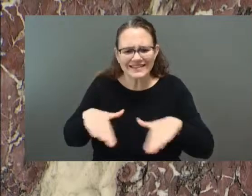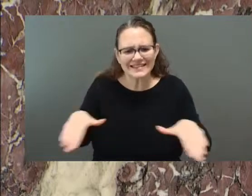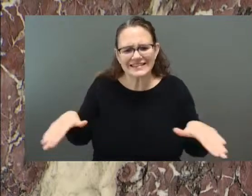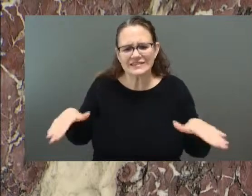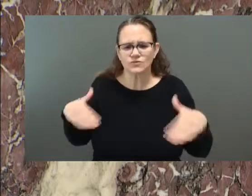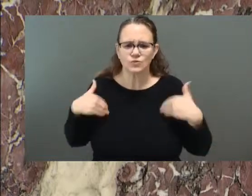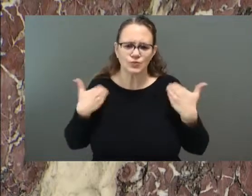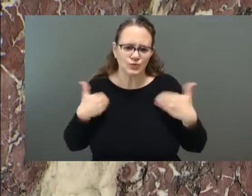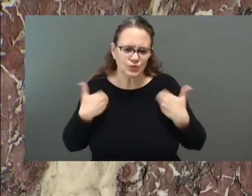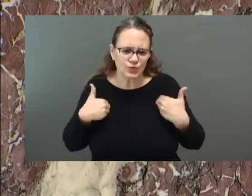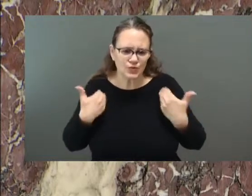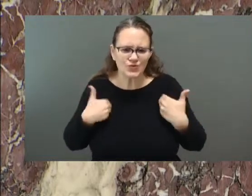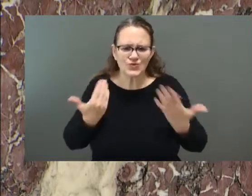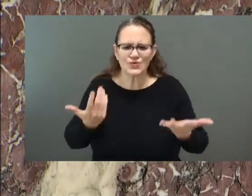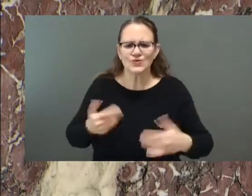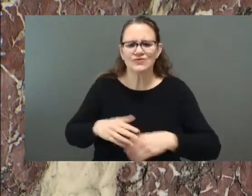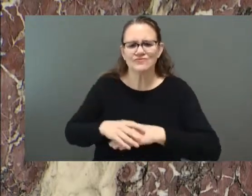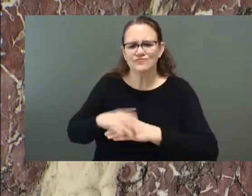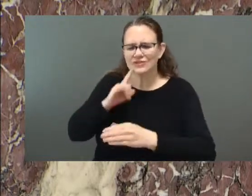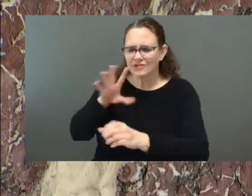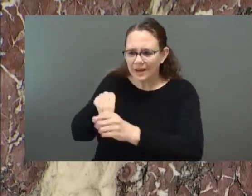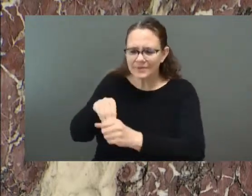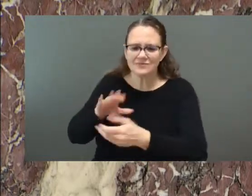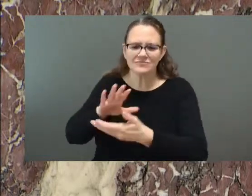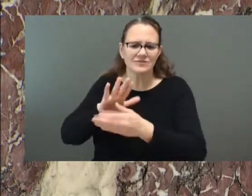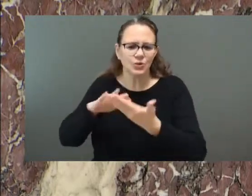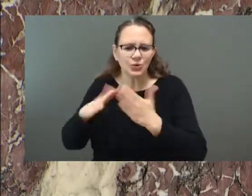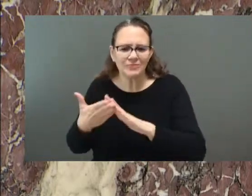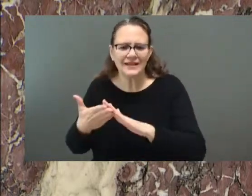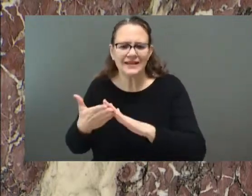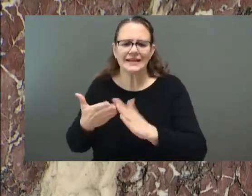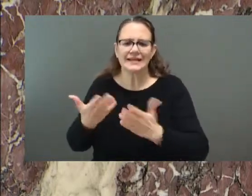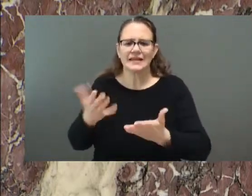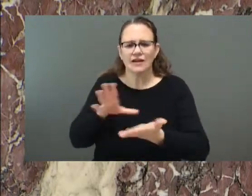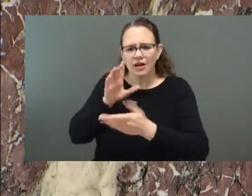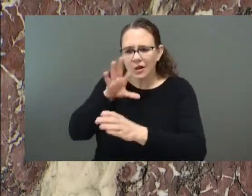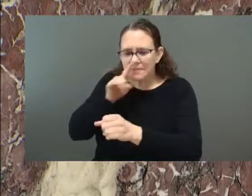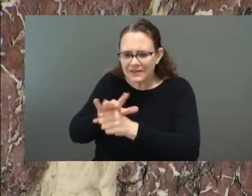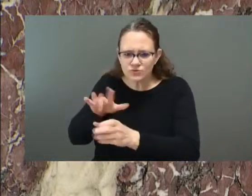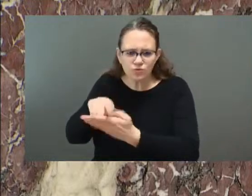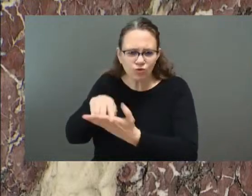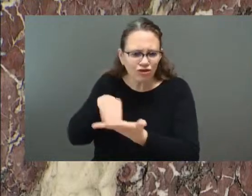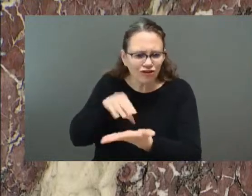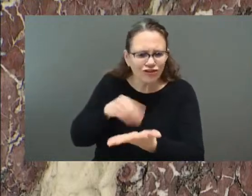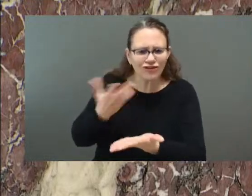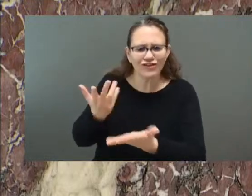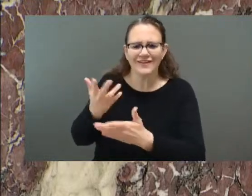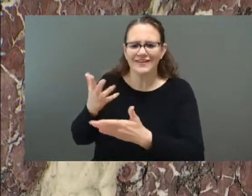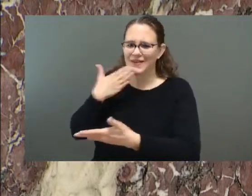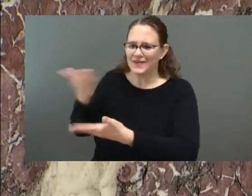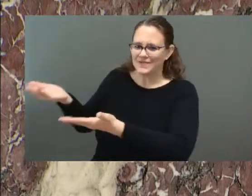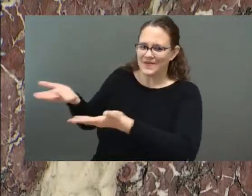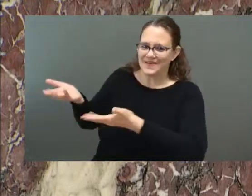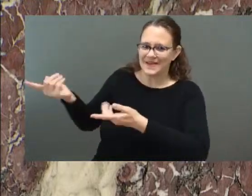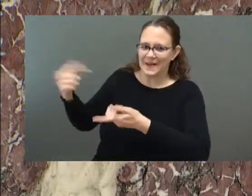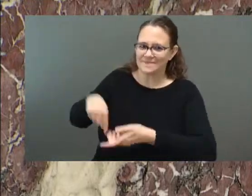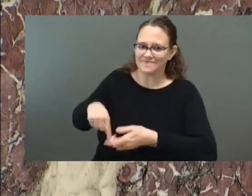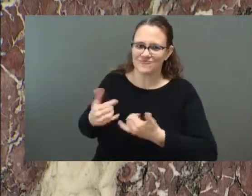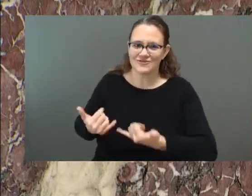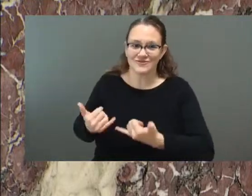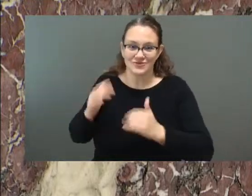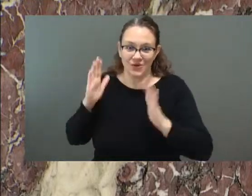to learning. I'm grateful for the chance to be connected with her and to have her join today. And I'm hoping the House can make her feel very